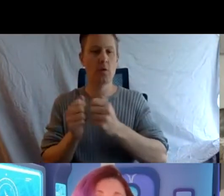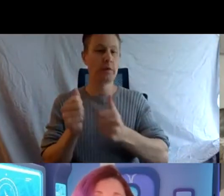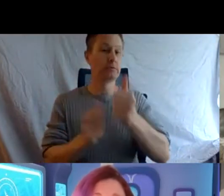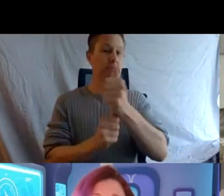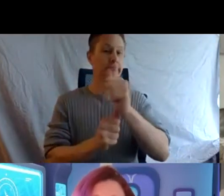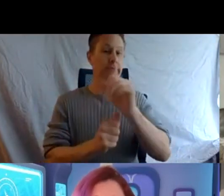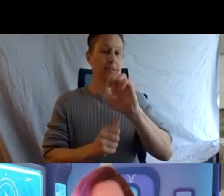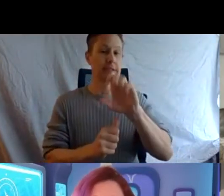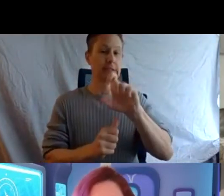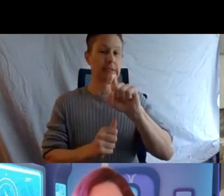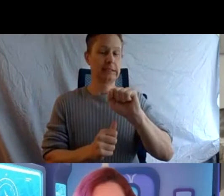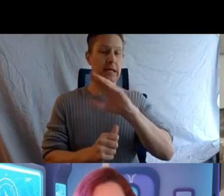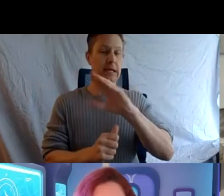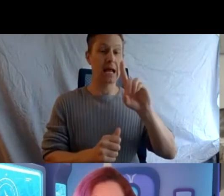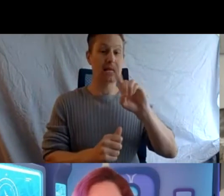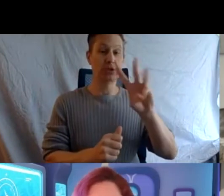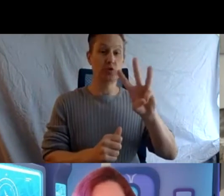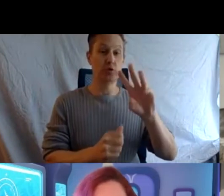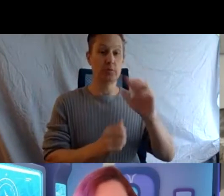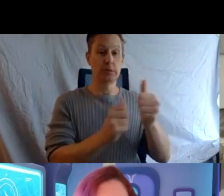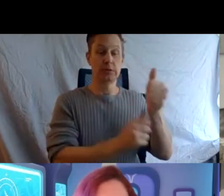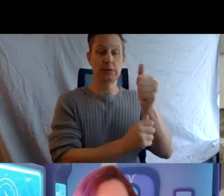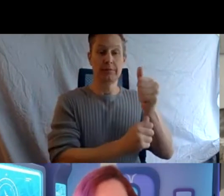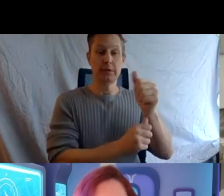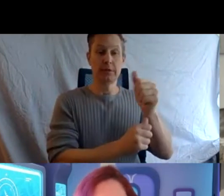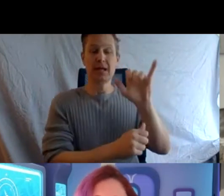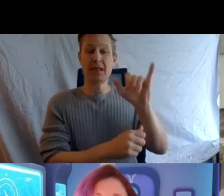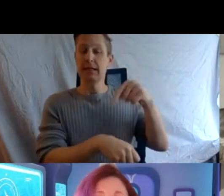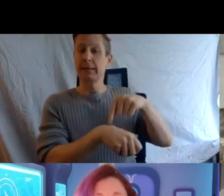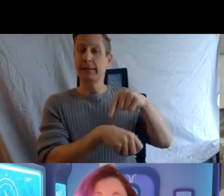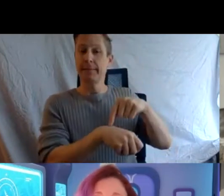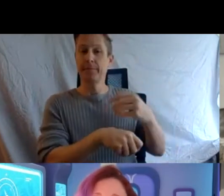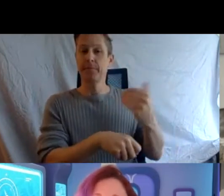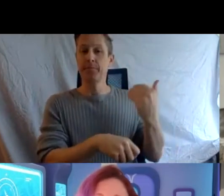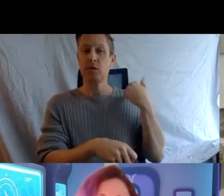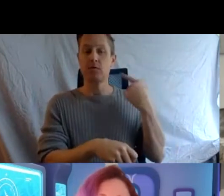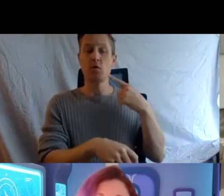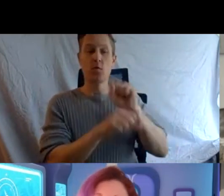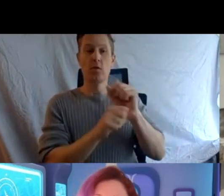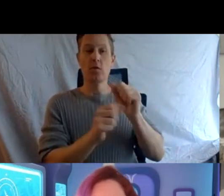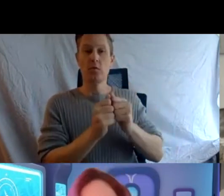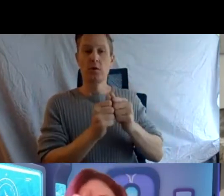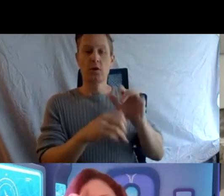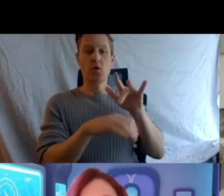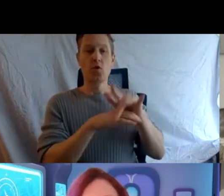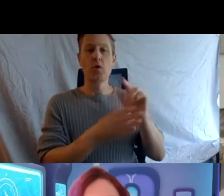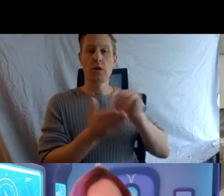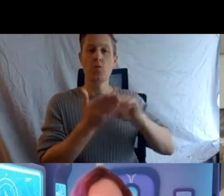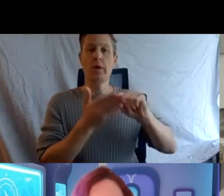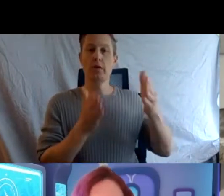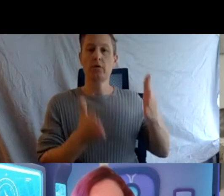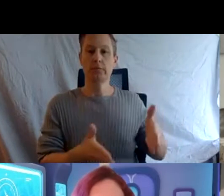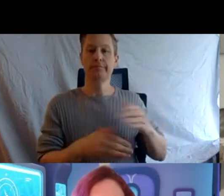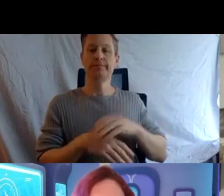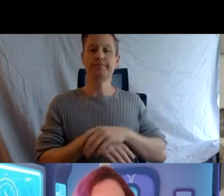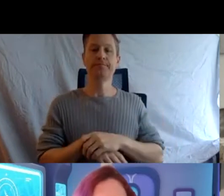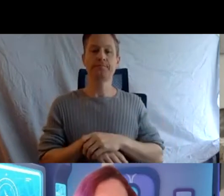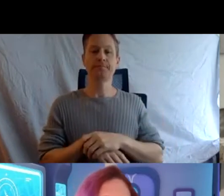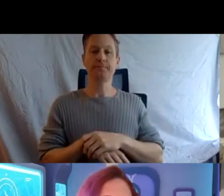the DreamWorks executives at the time, and they were working with some early writers, and